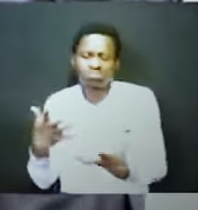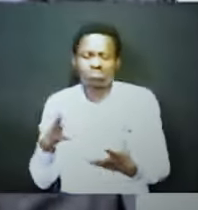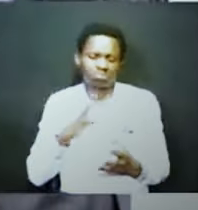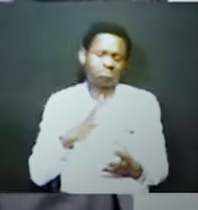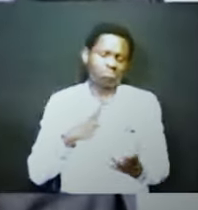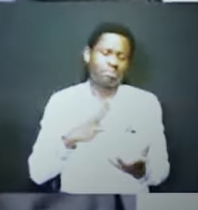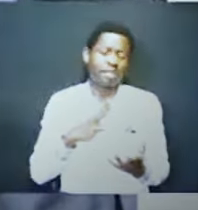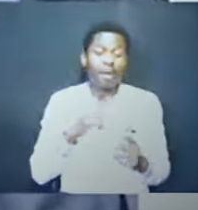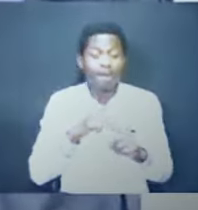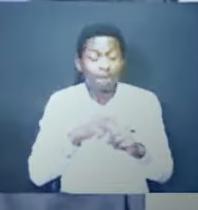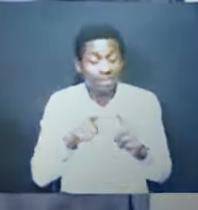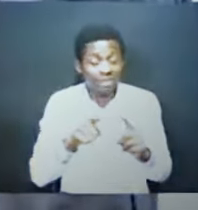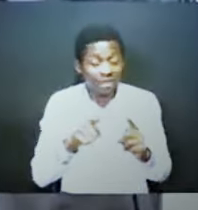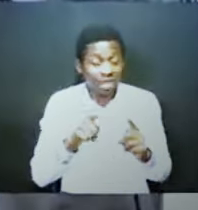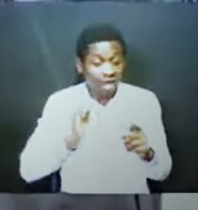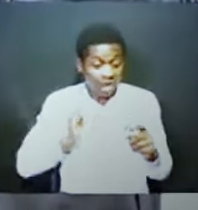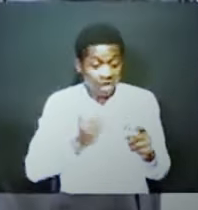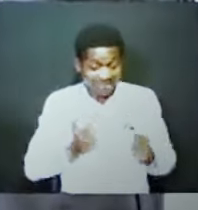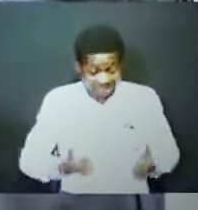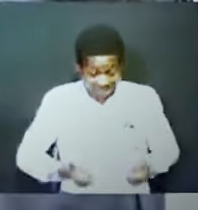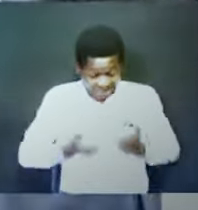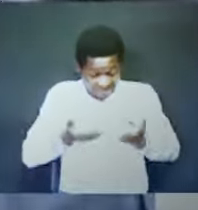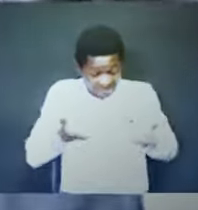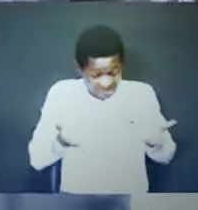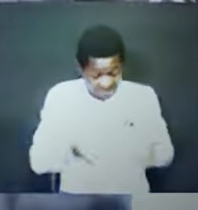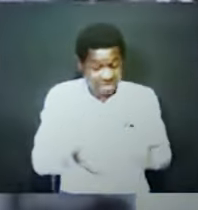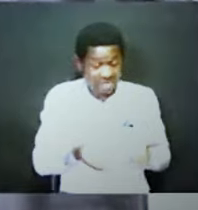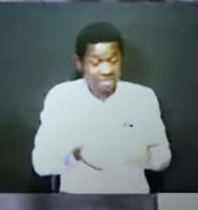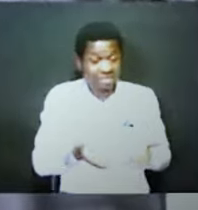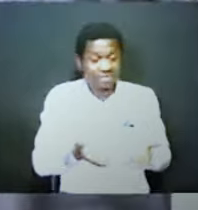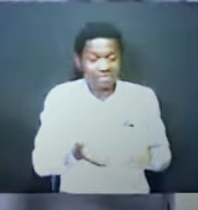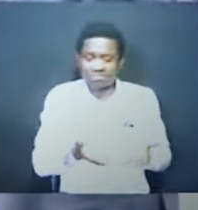our life here on earth is